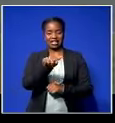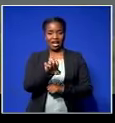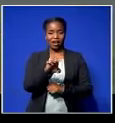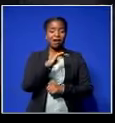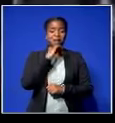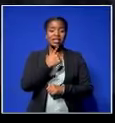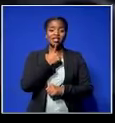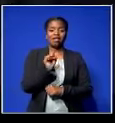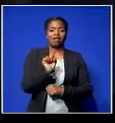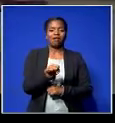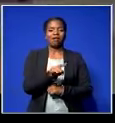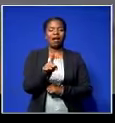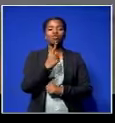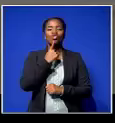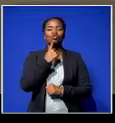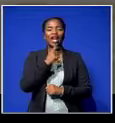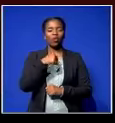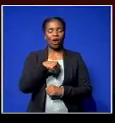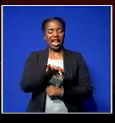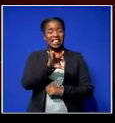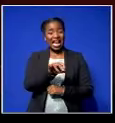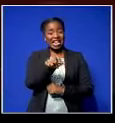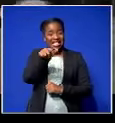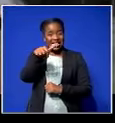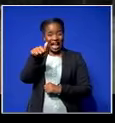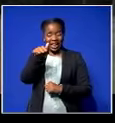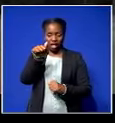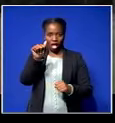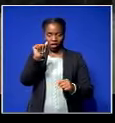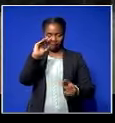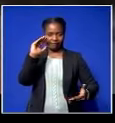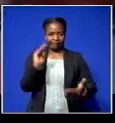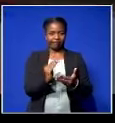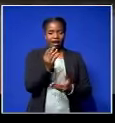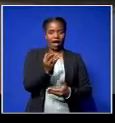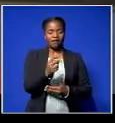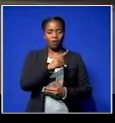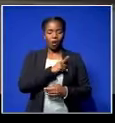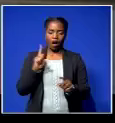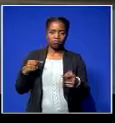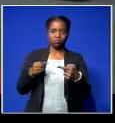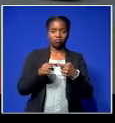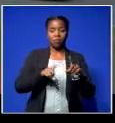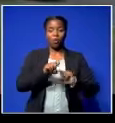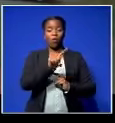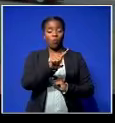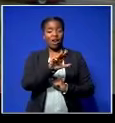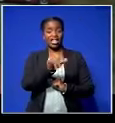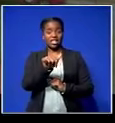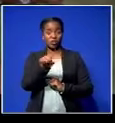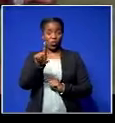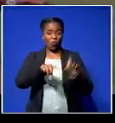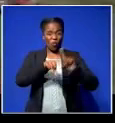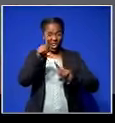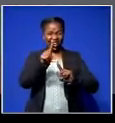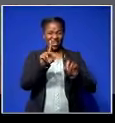Sotheby's says the red Ferrari is part of a limited edition of 36 cars. It's got a prestigious history. It won the 1962 Italian